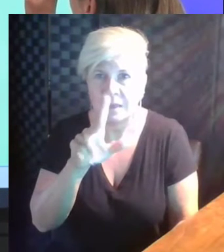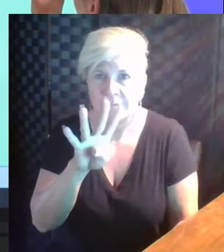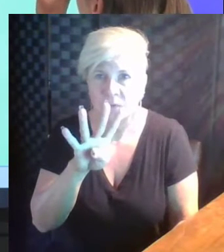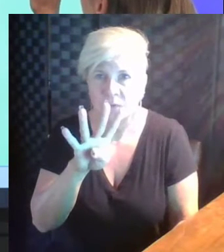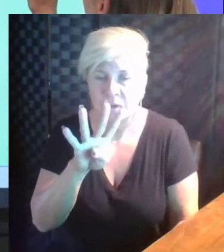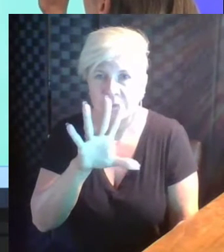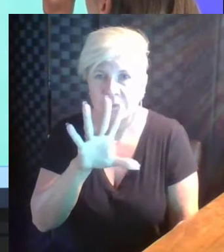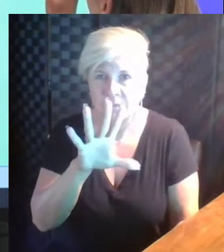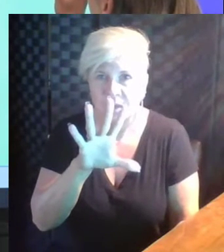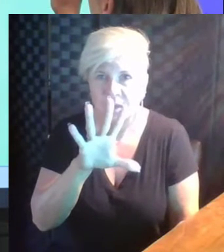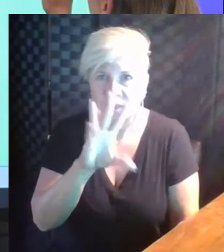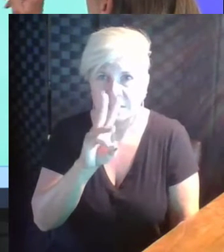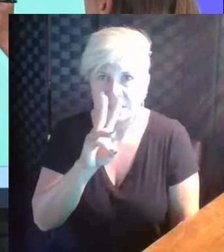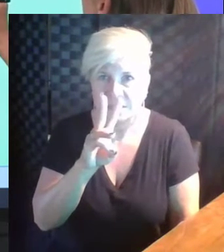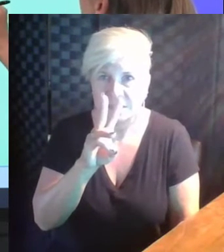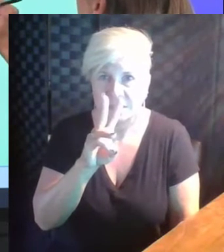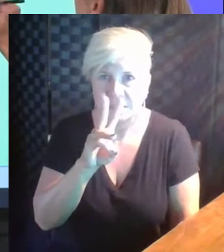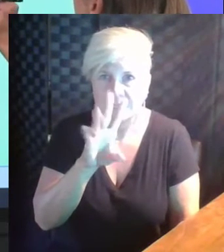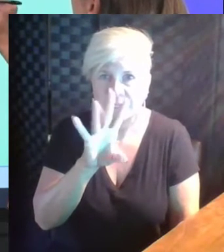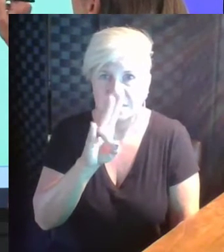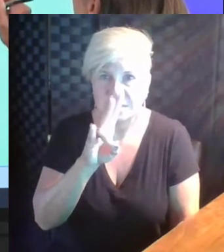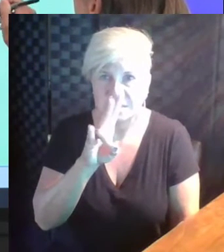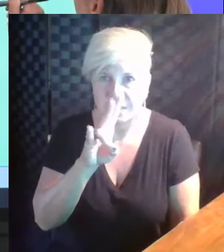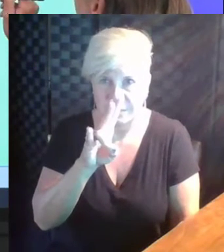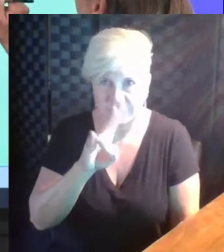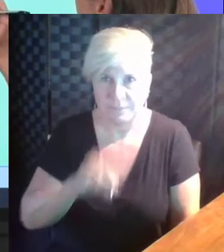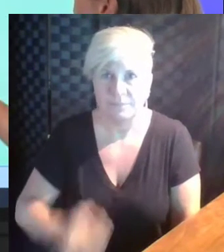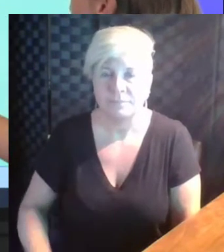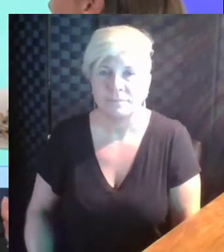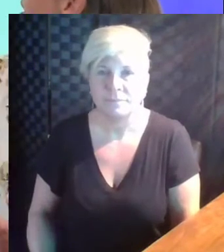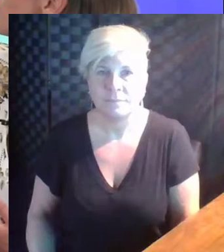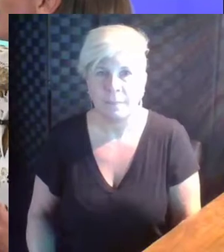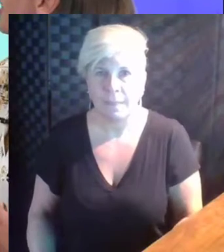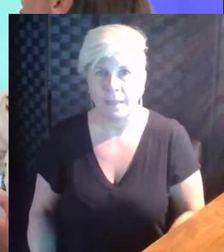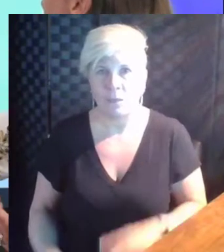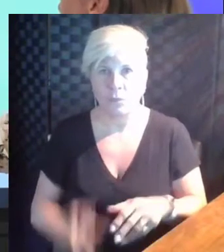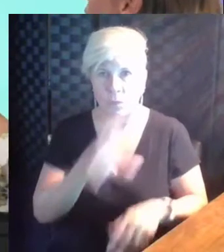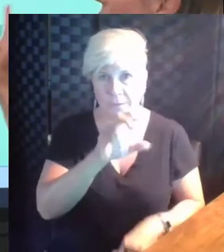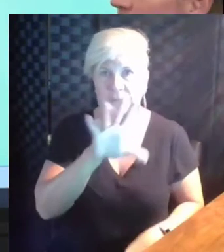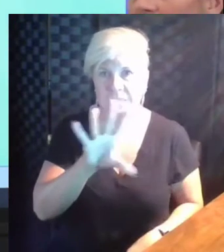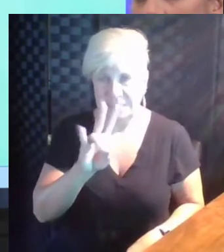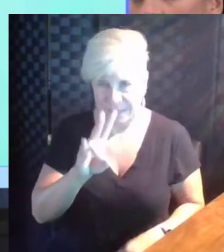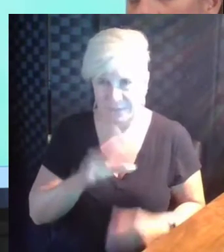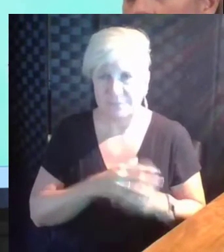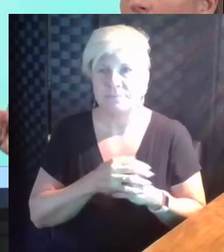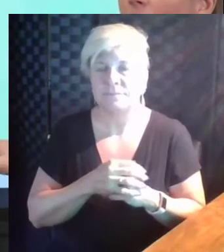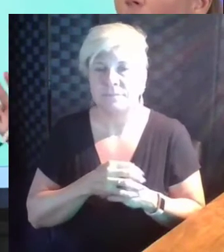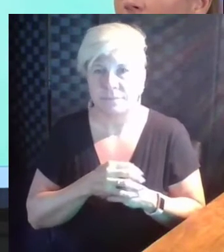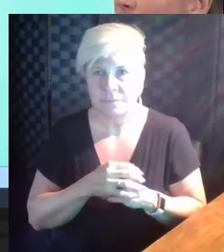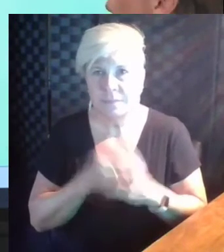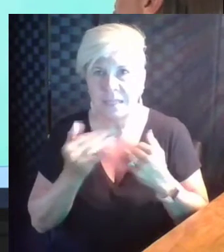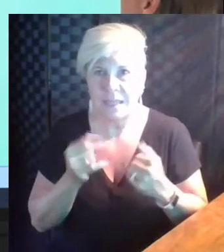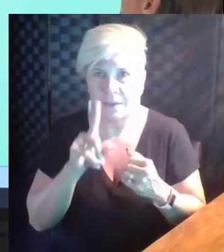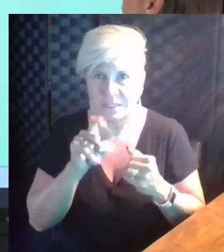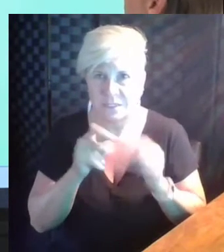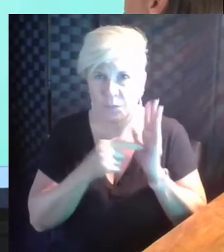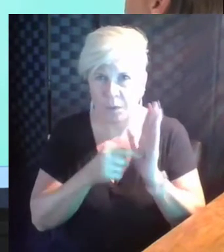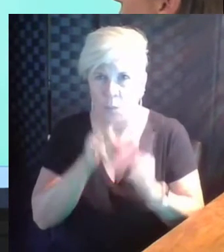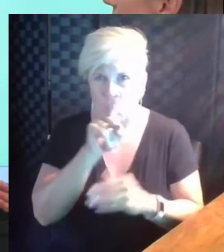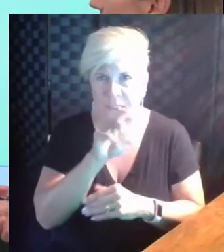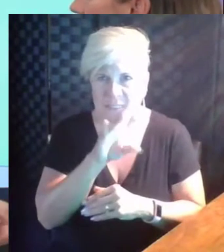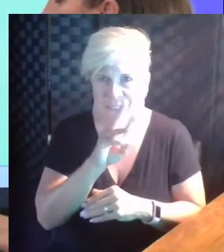3, 4, 5, 6, 7. Okay, there's my 357. Now I need to